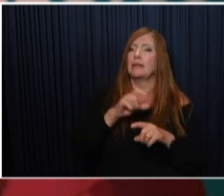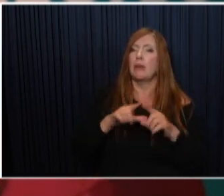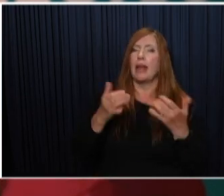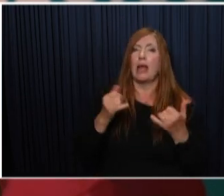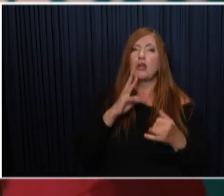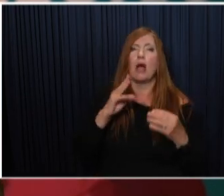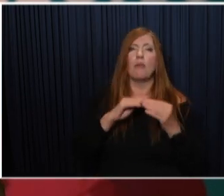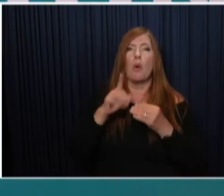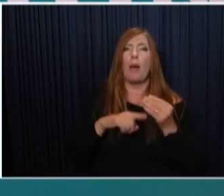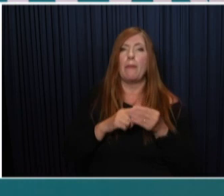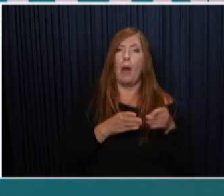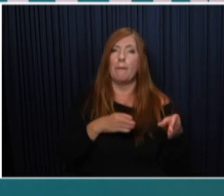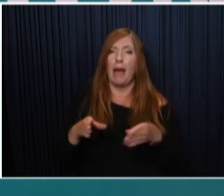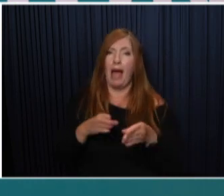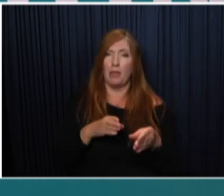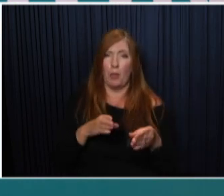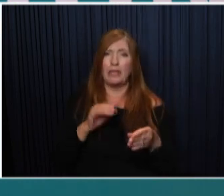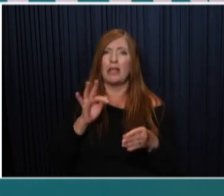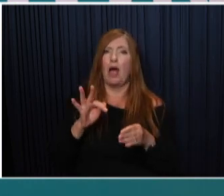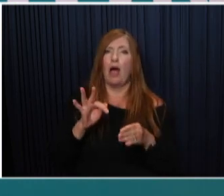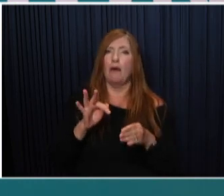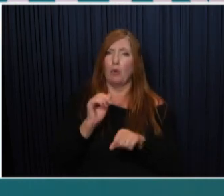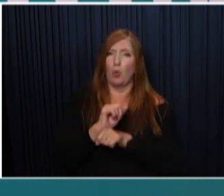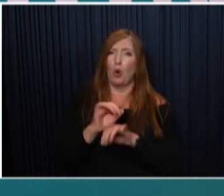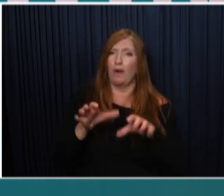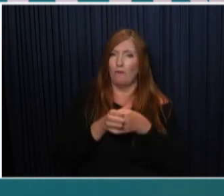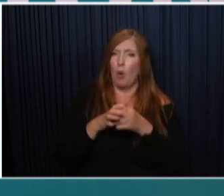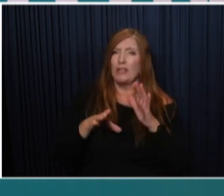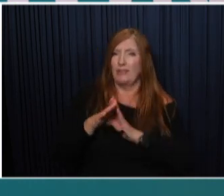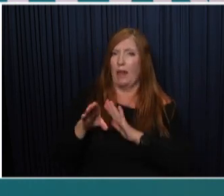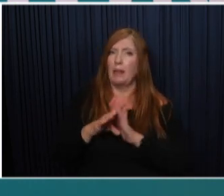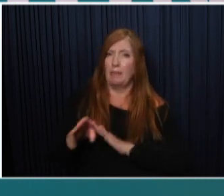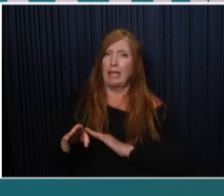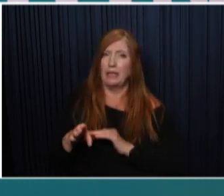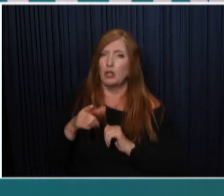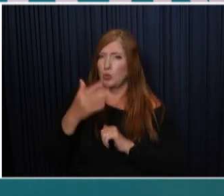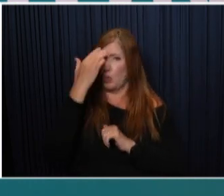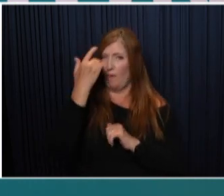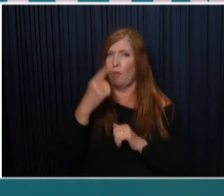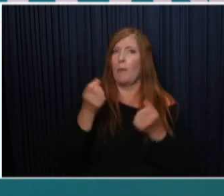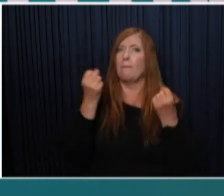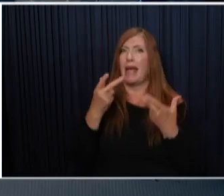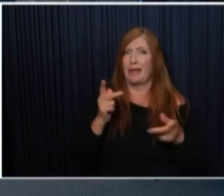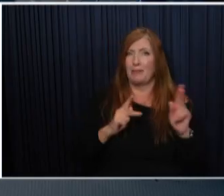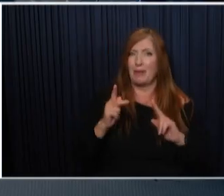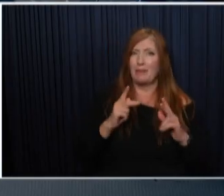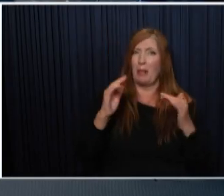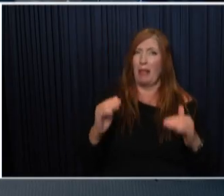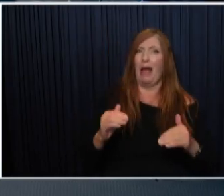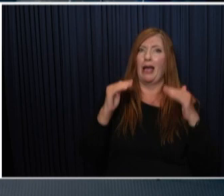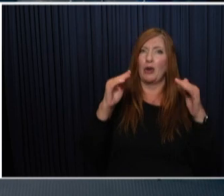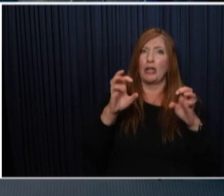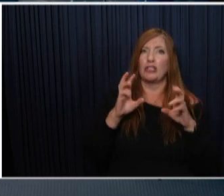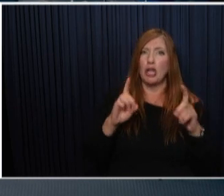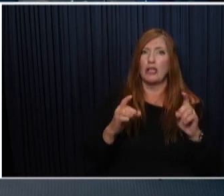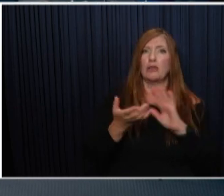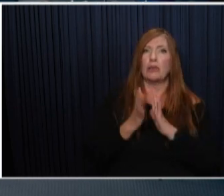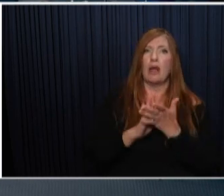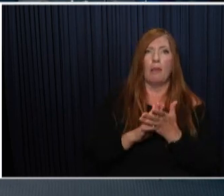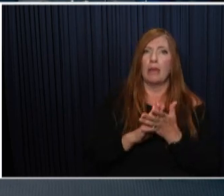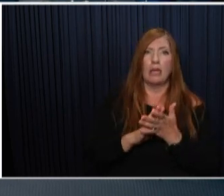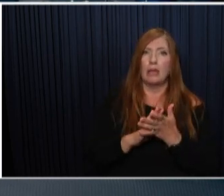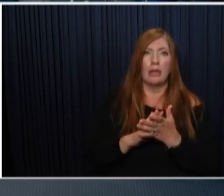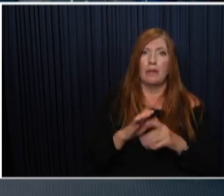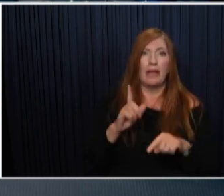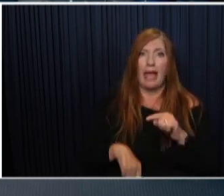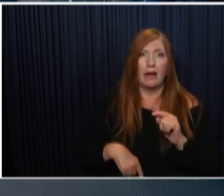more about those pathways of workforce development. You know, for many people, higher education is becoming out of reach because